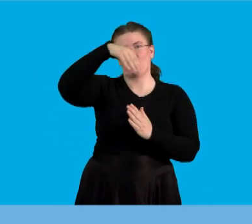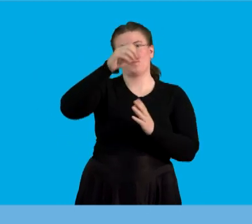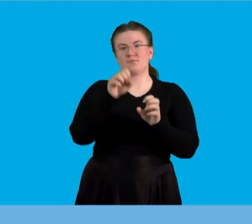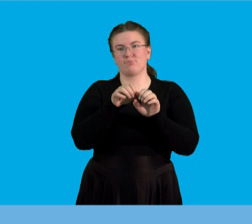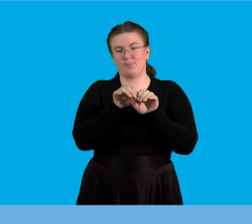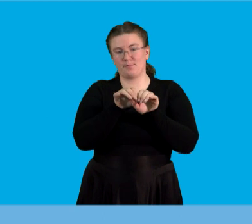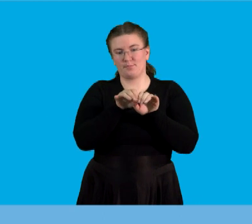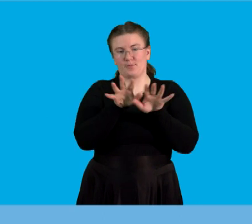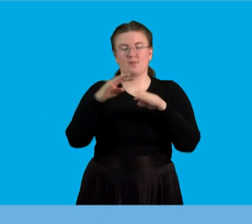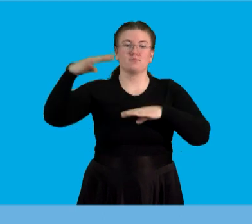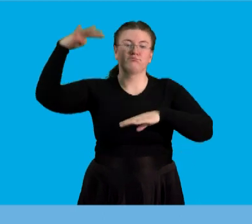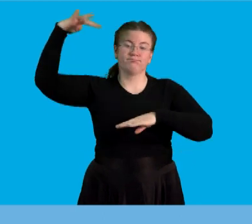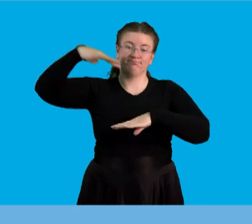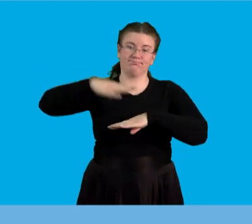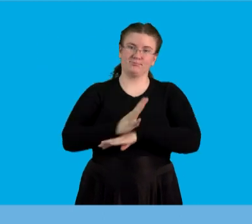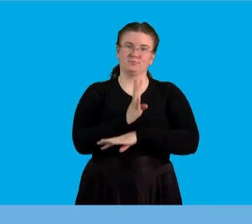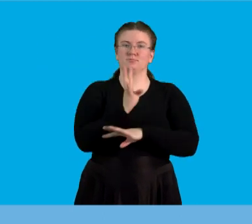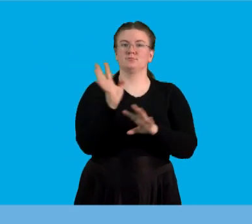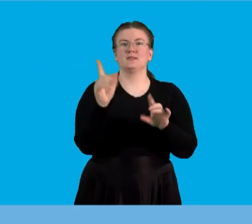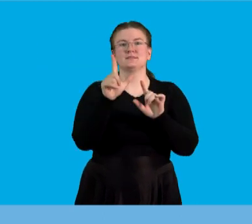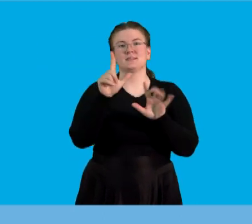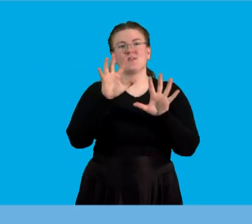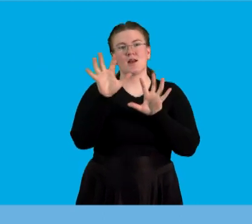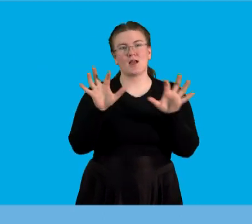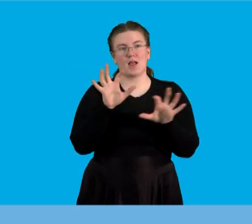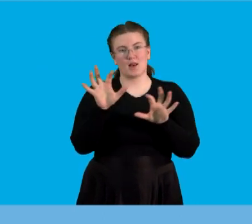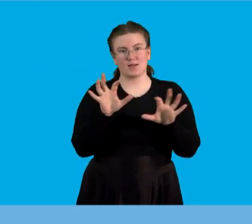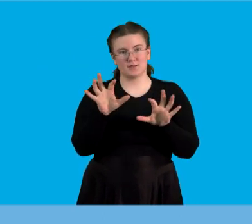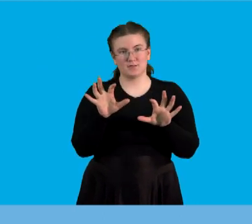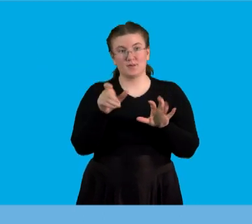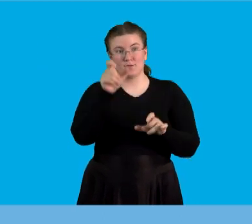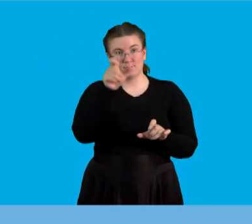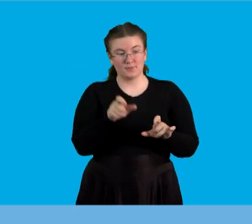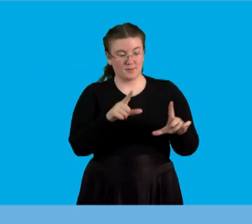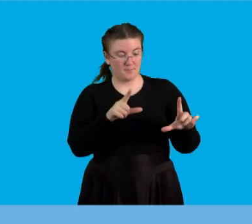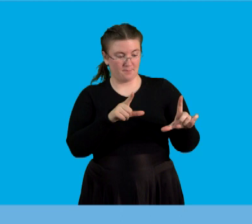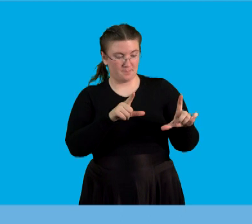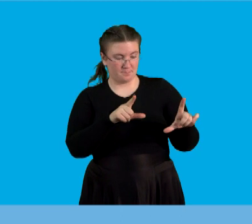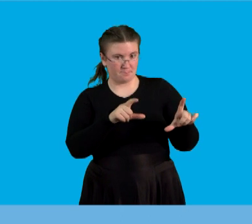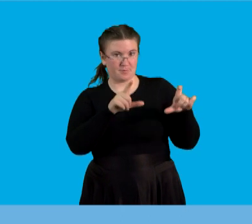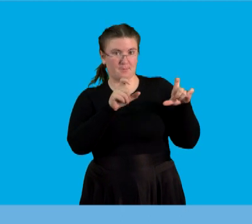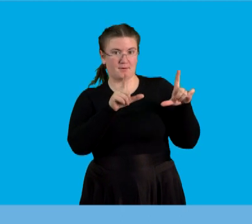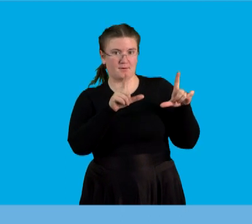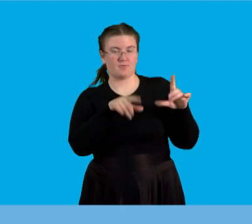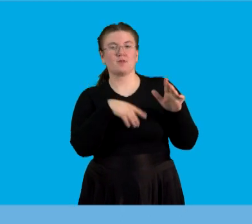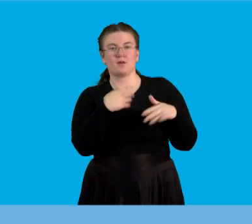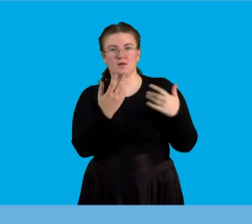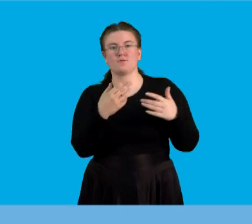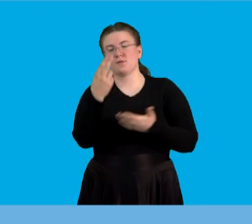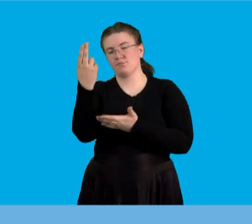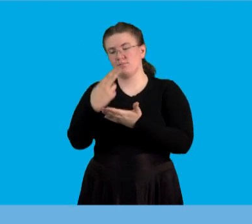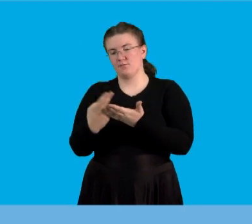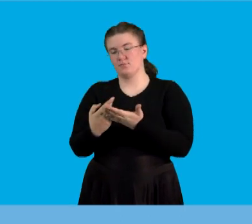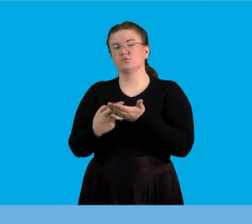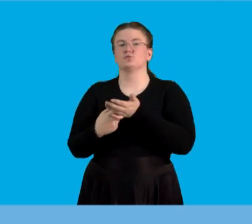are shown on a screen. A learner took a photograph which is shown below and drew a ray diagram